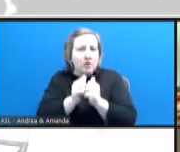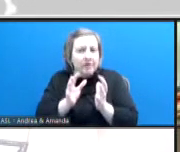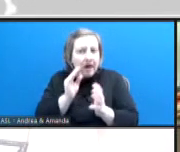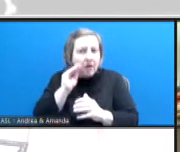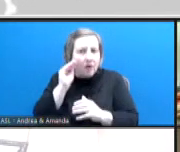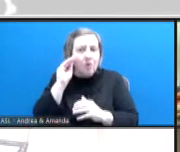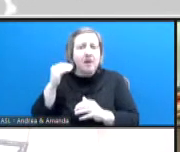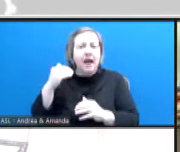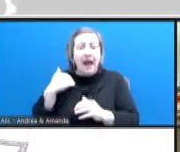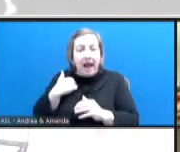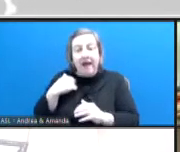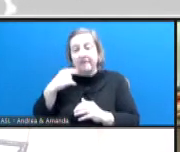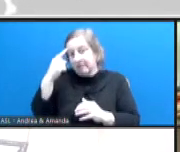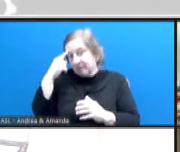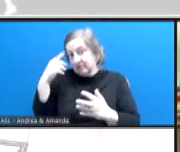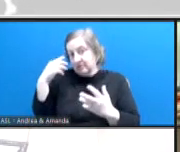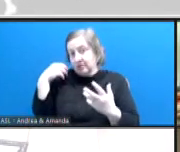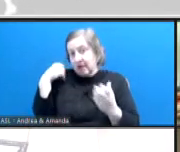health issues?